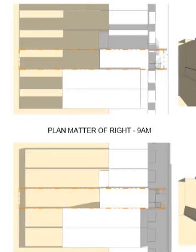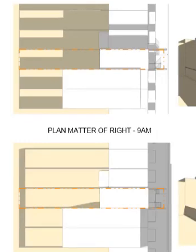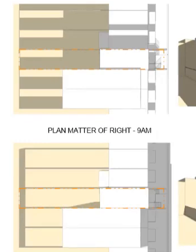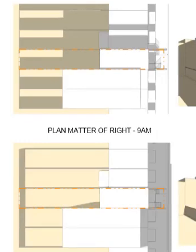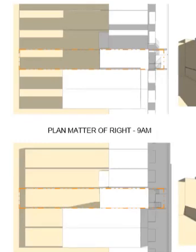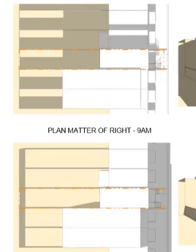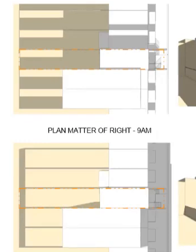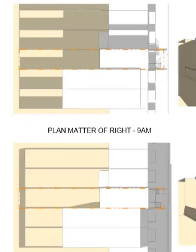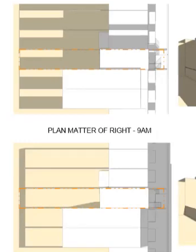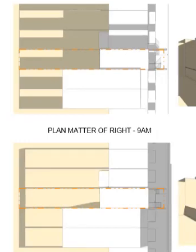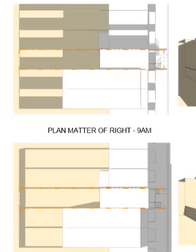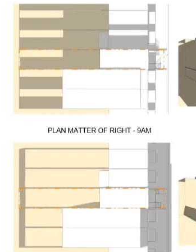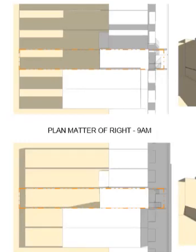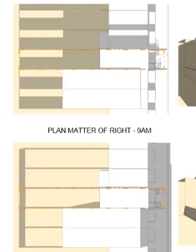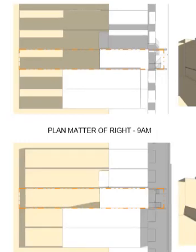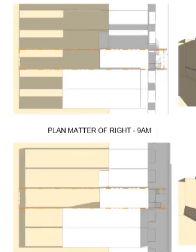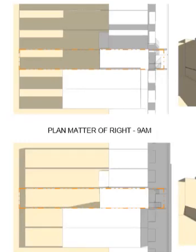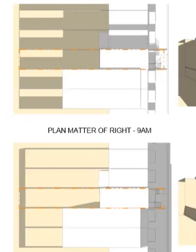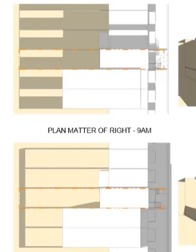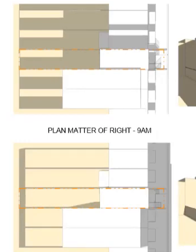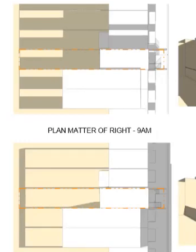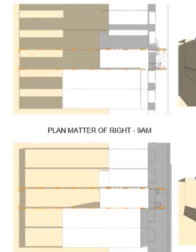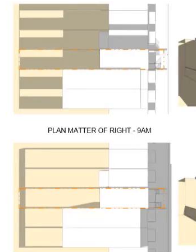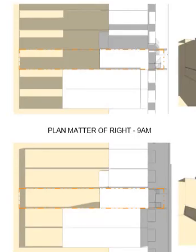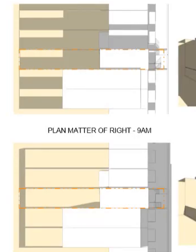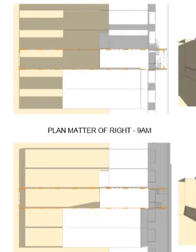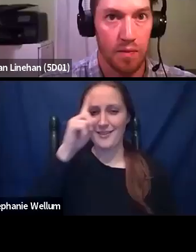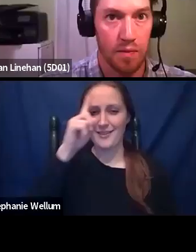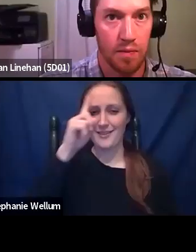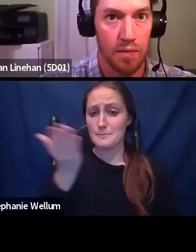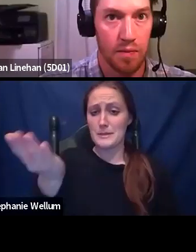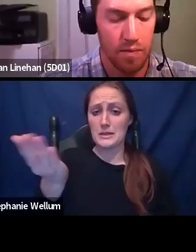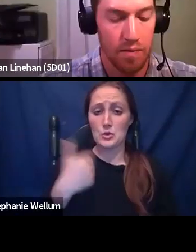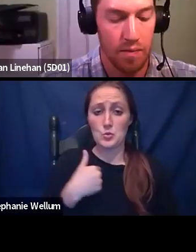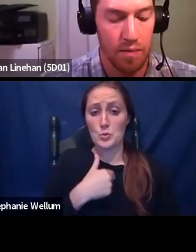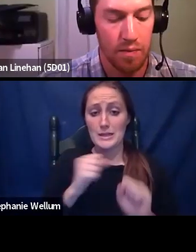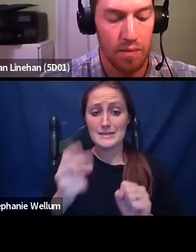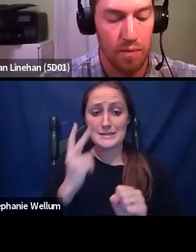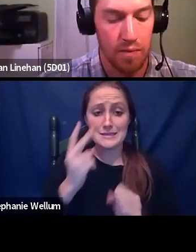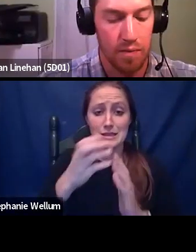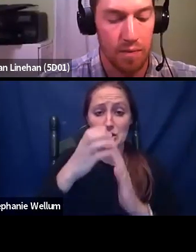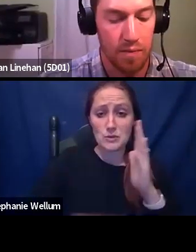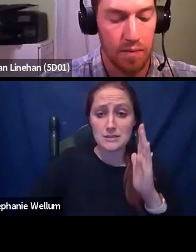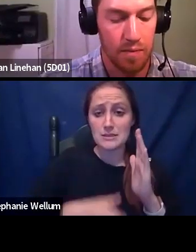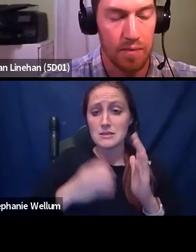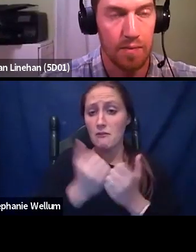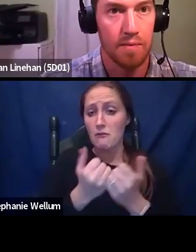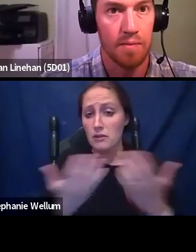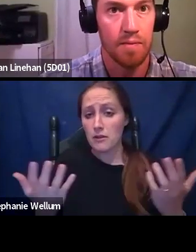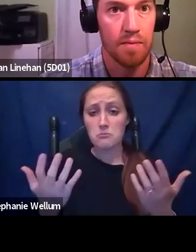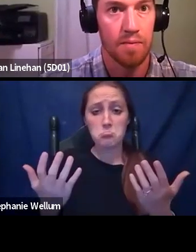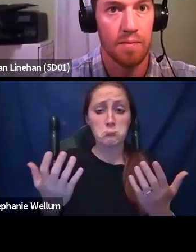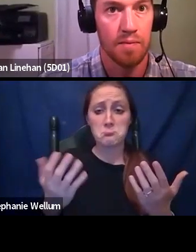of what's going on with BZA because we've had it submitted. We can see the receipts and everything that everything's in, but I don't see a